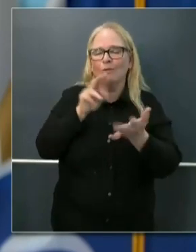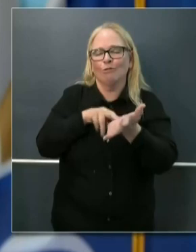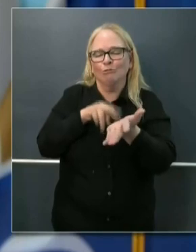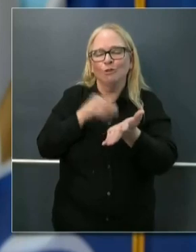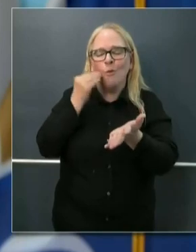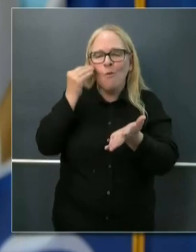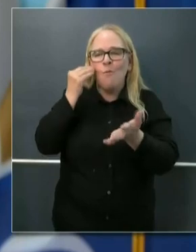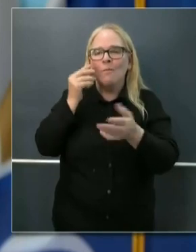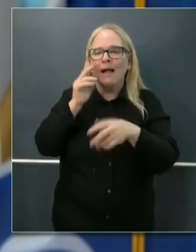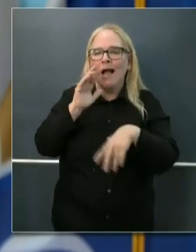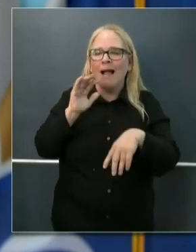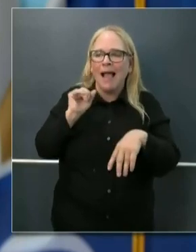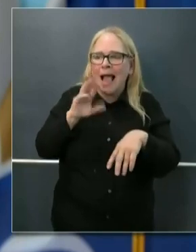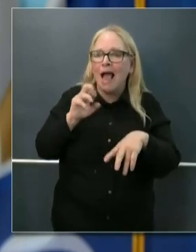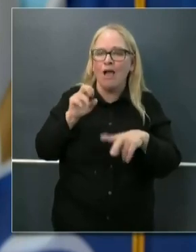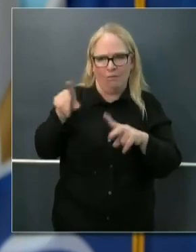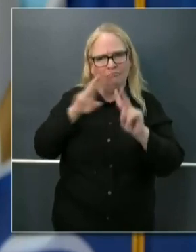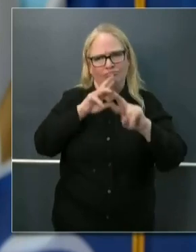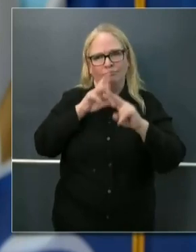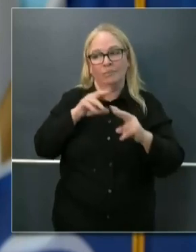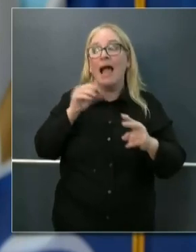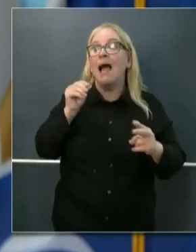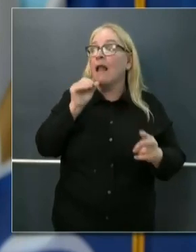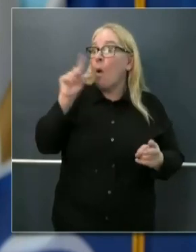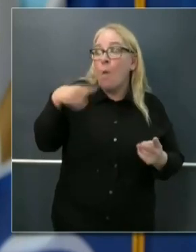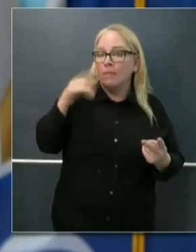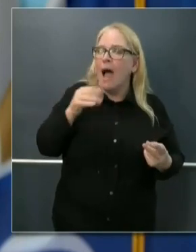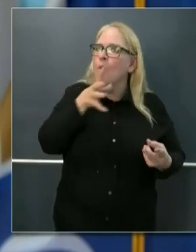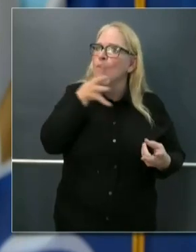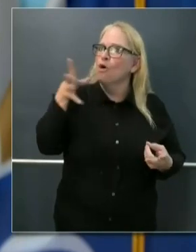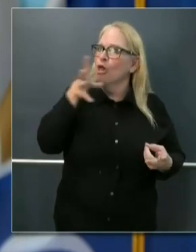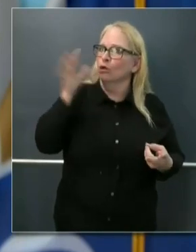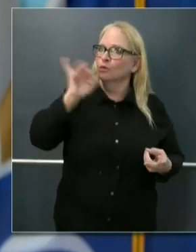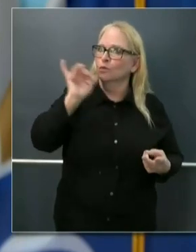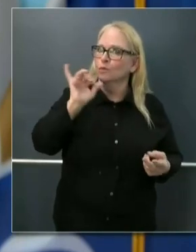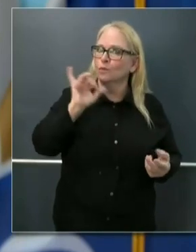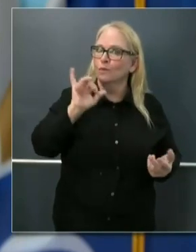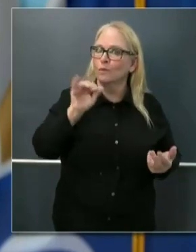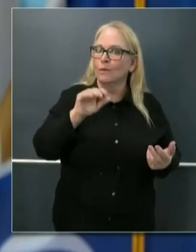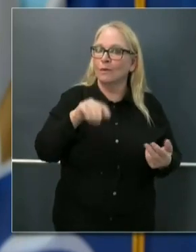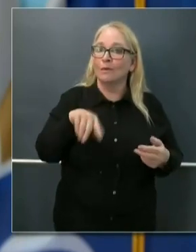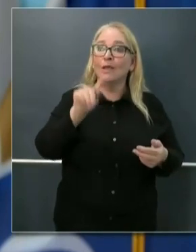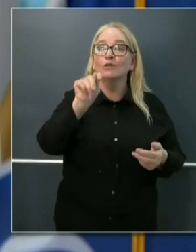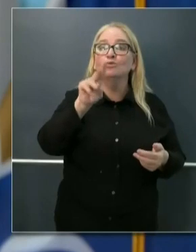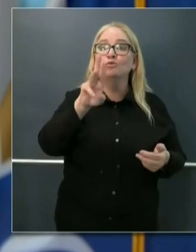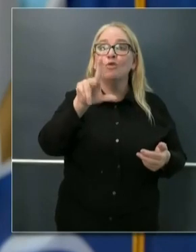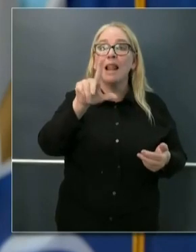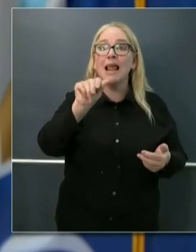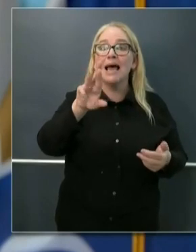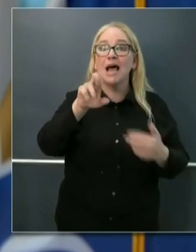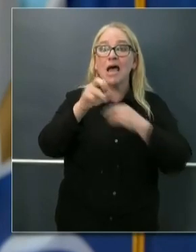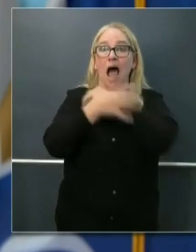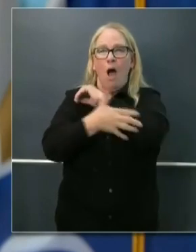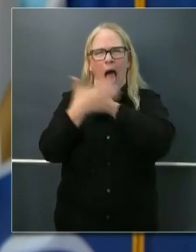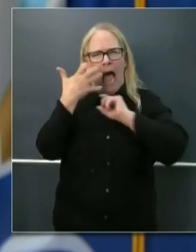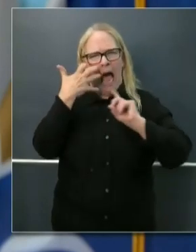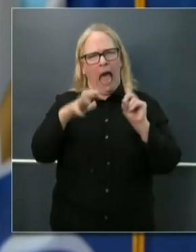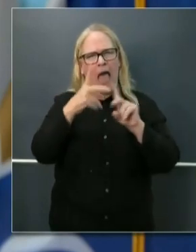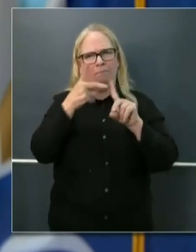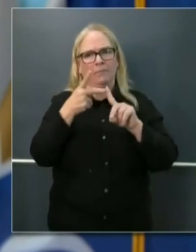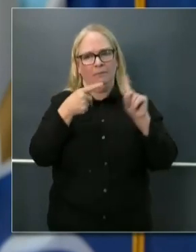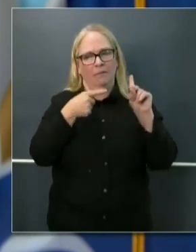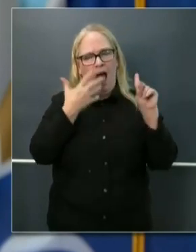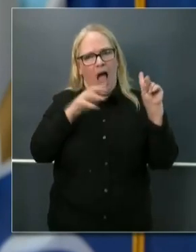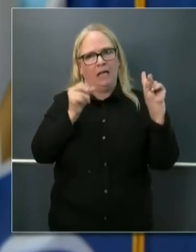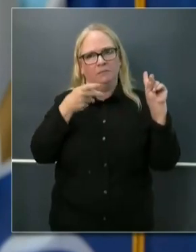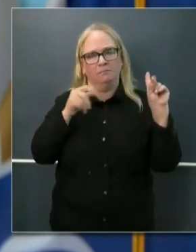Angeles County, but in rural parts of the state in particular, Tulare County being one of the hot spots of concern. So